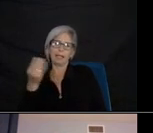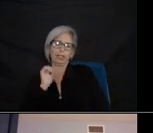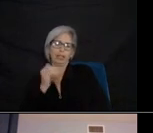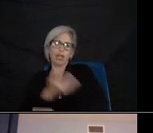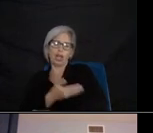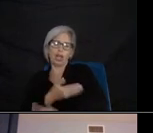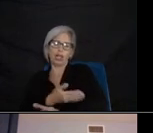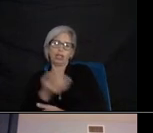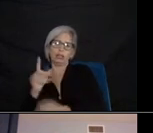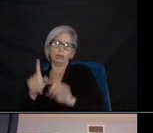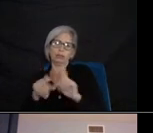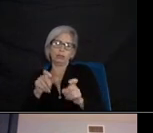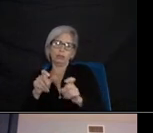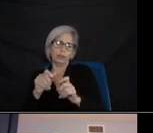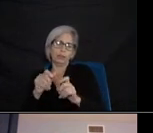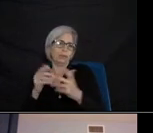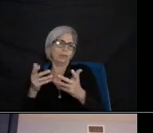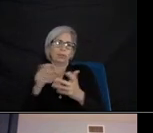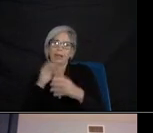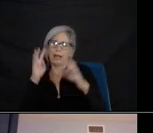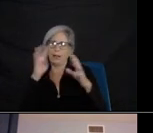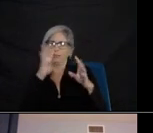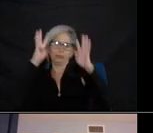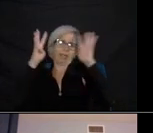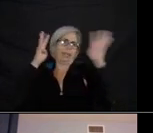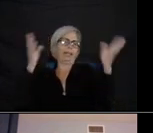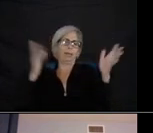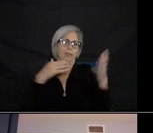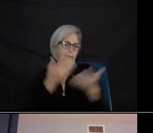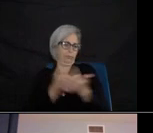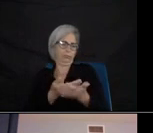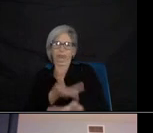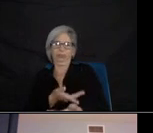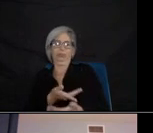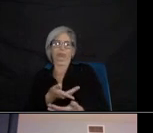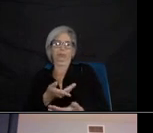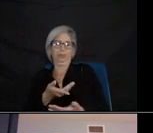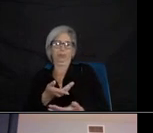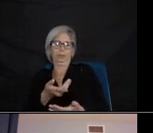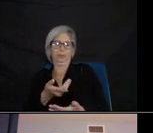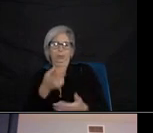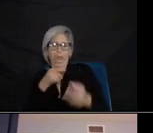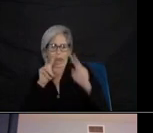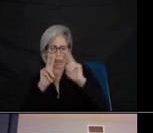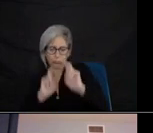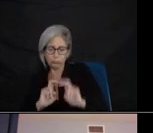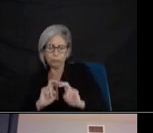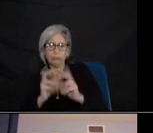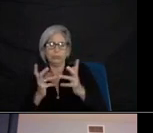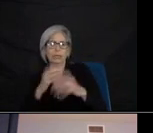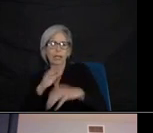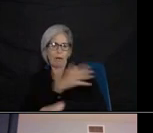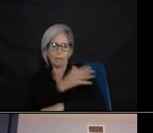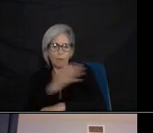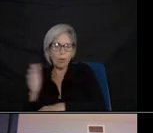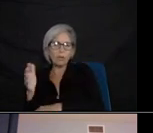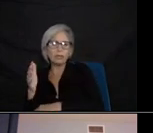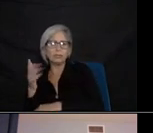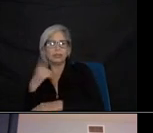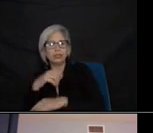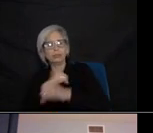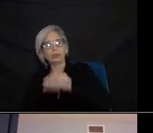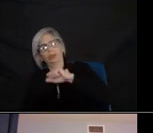a bald-headed eagle. We're not just making this up. These creatures live in our forest that should be